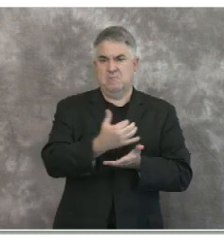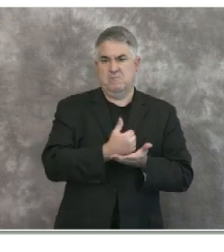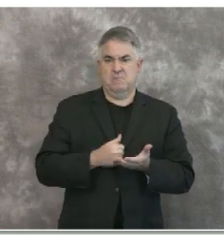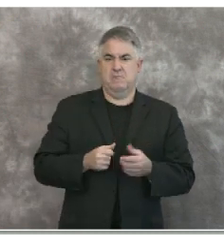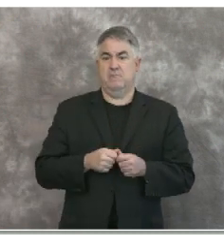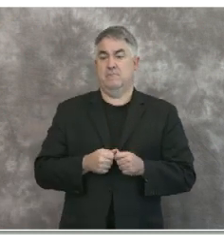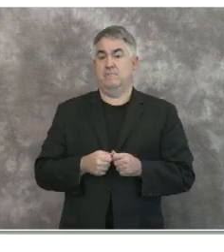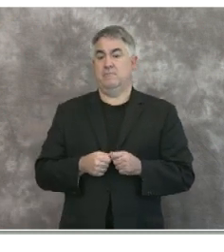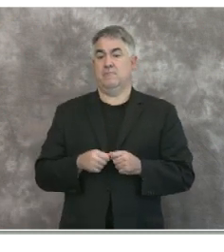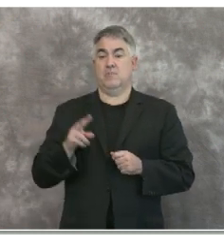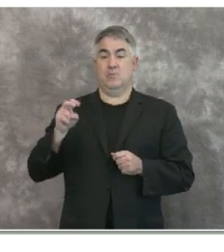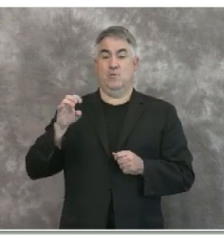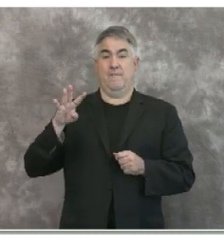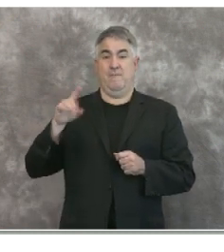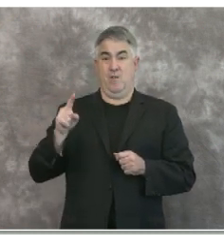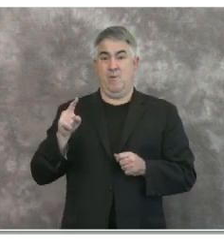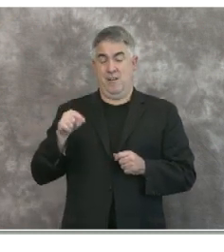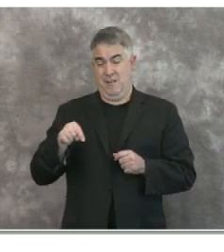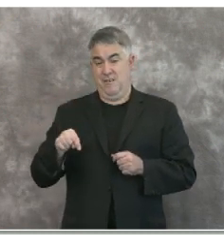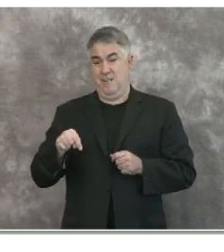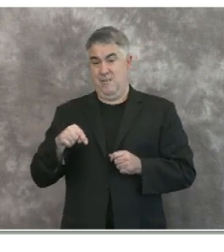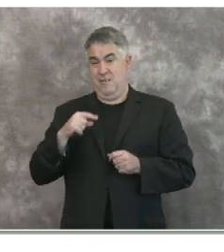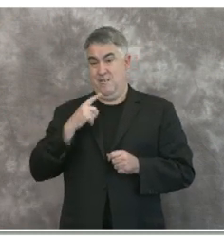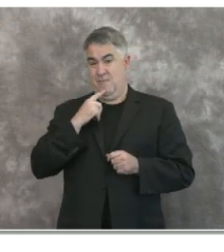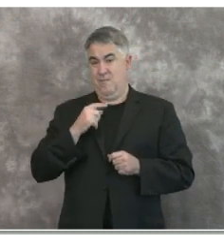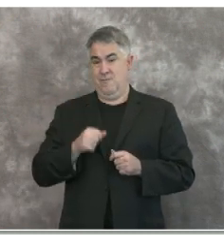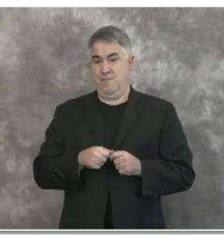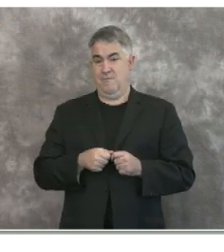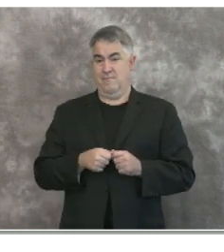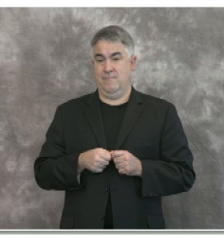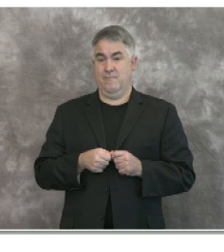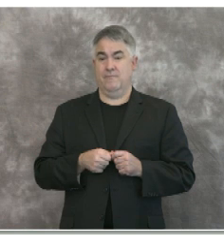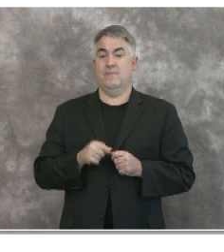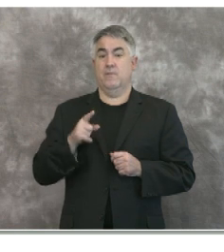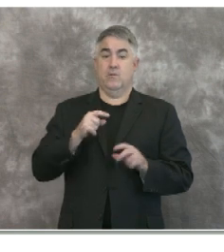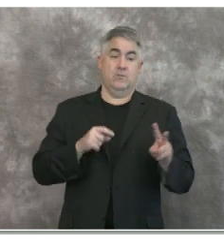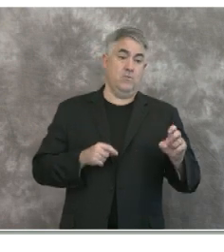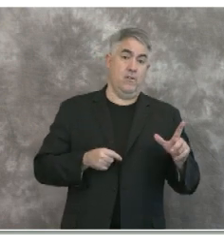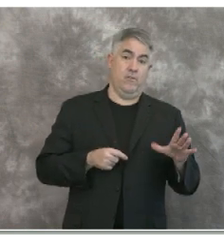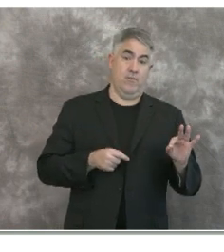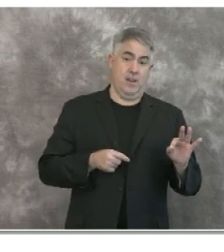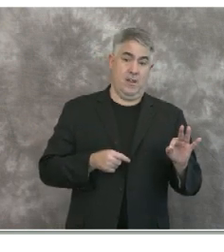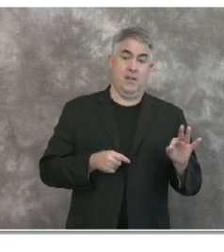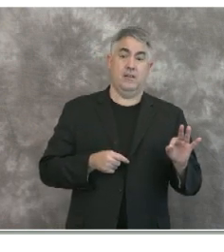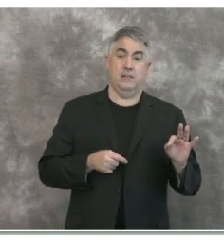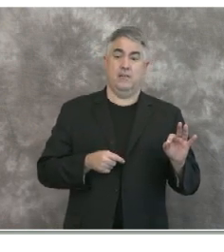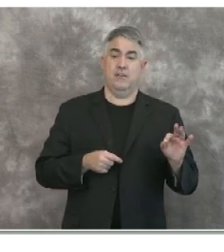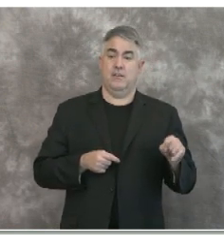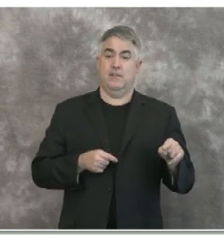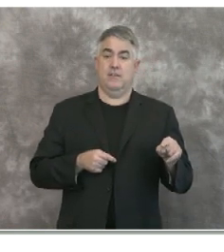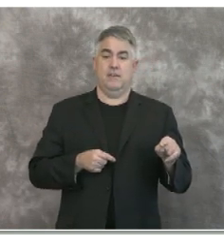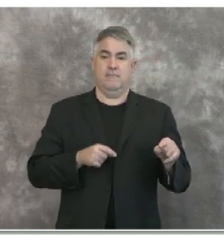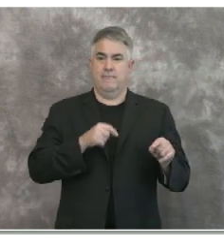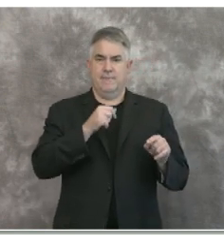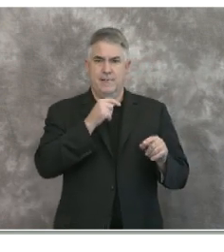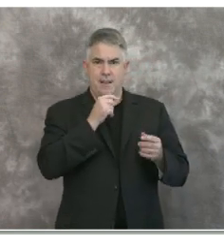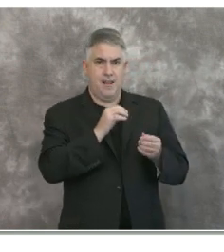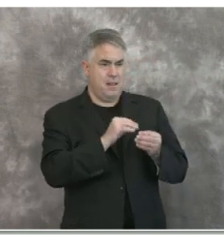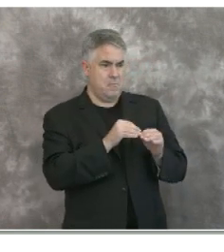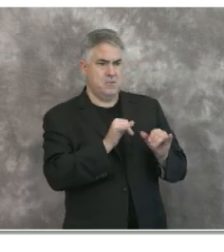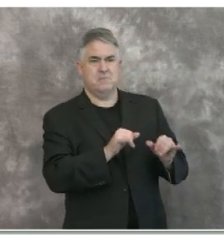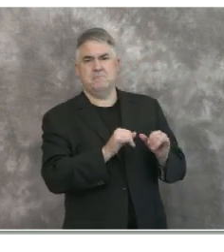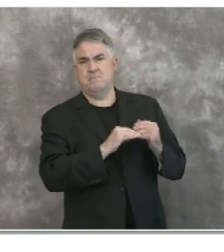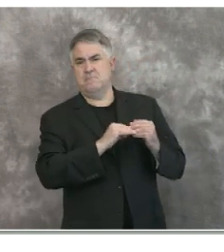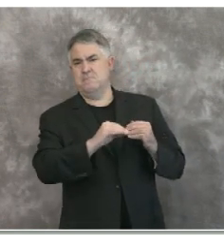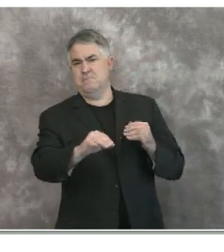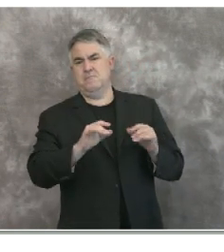241 total number of cases, which is 239. And the number has not significantly changed from yesterday, so we will